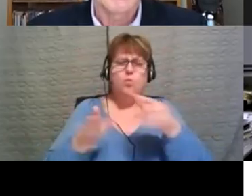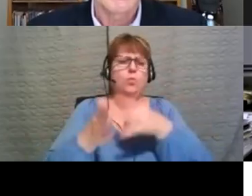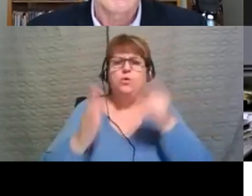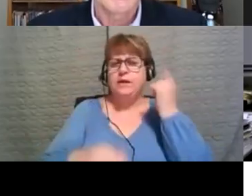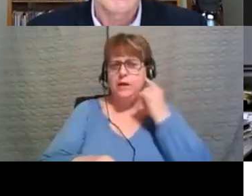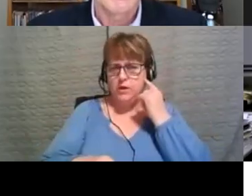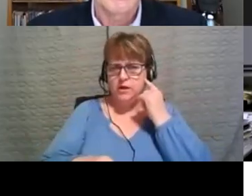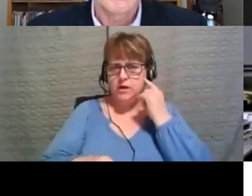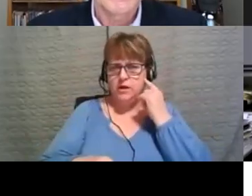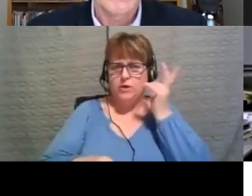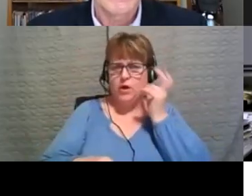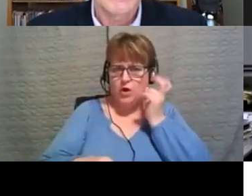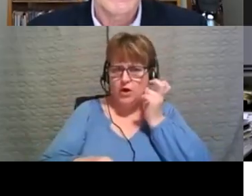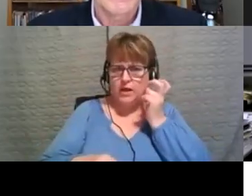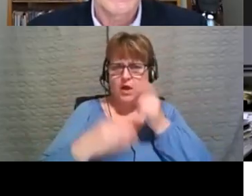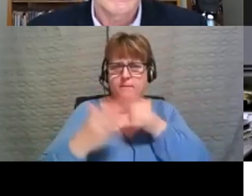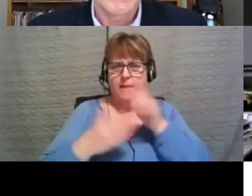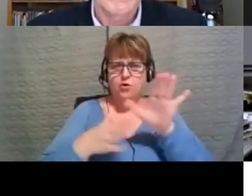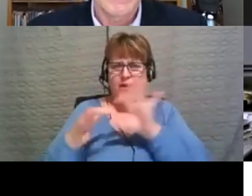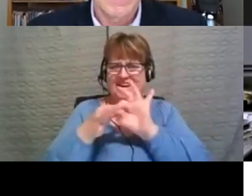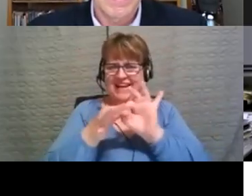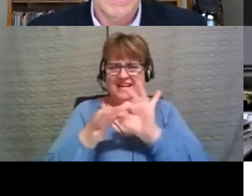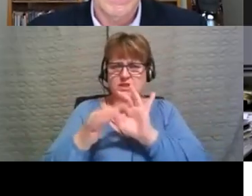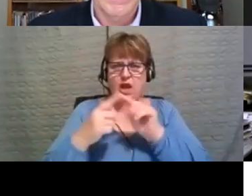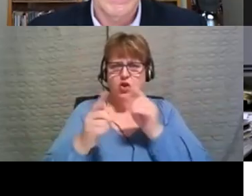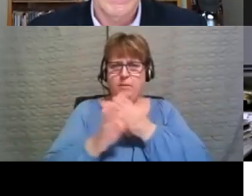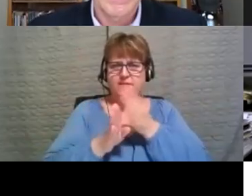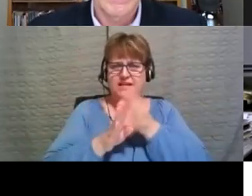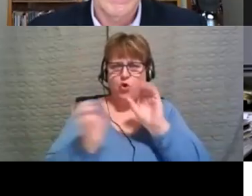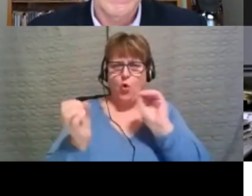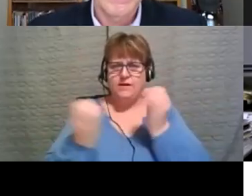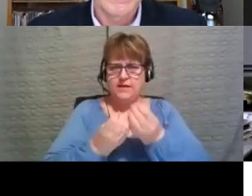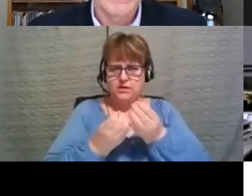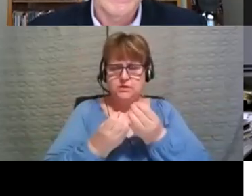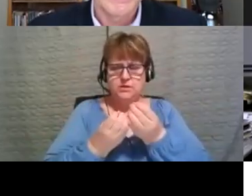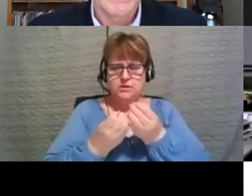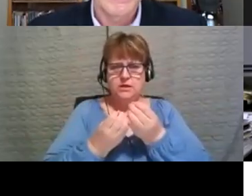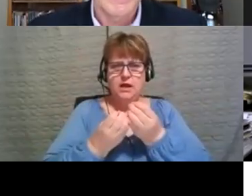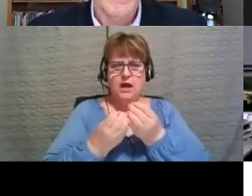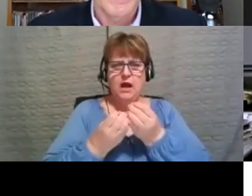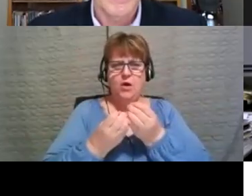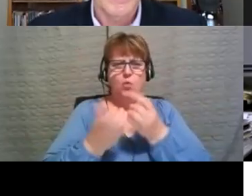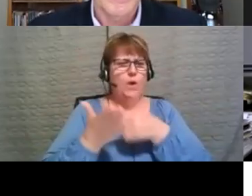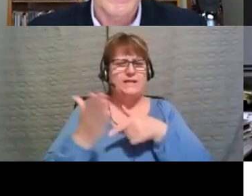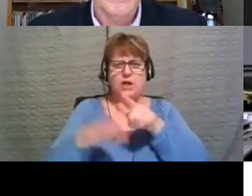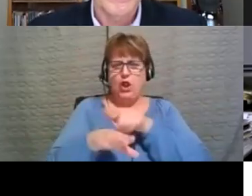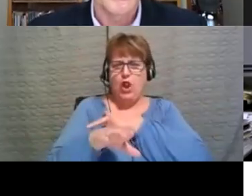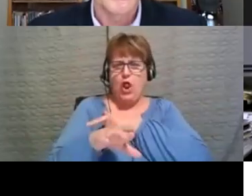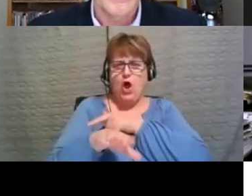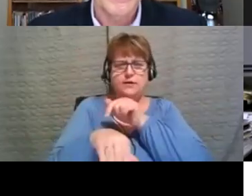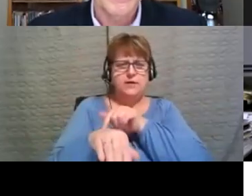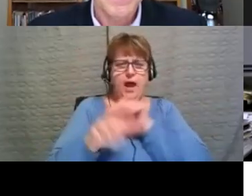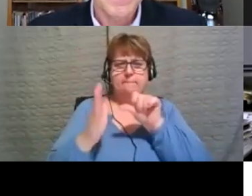in terms of your connections and your professional organizations in terms of what the long-term impact may